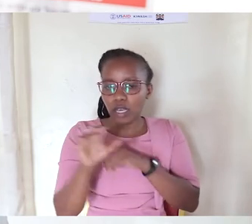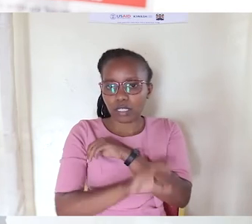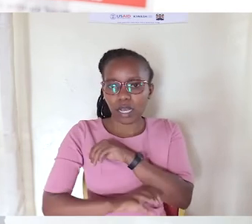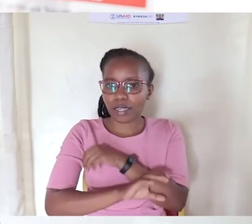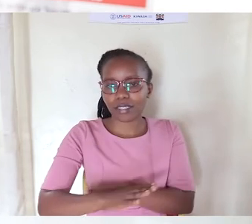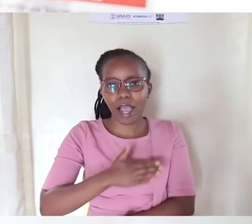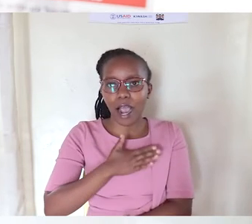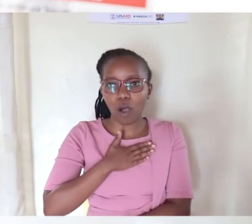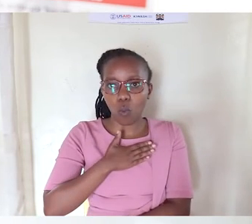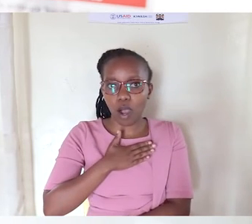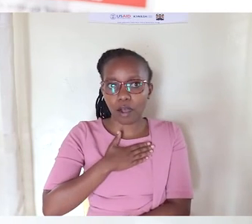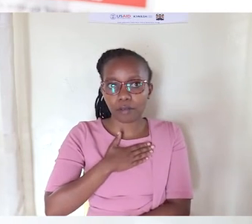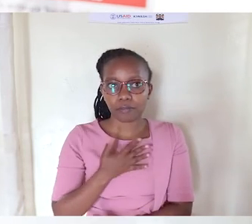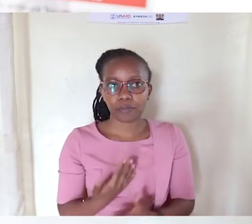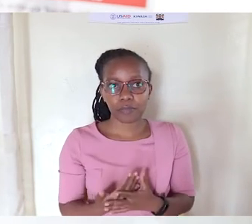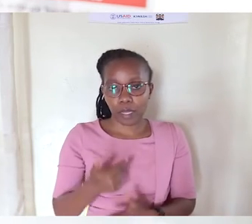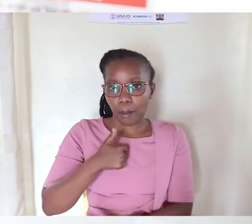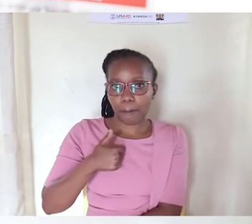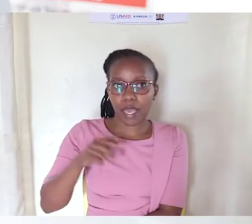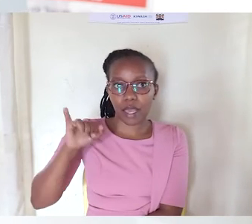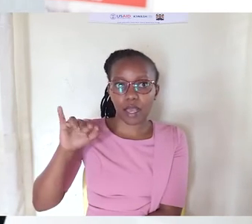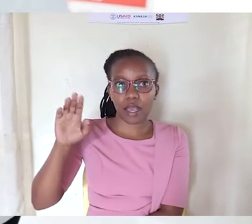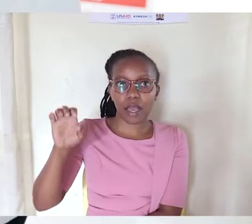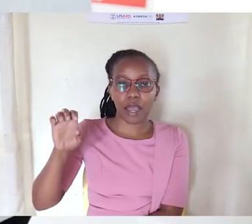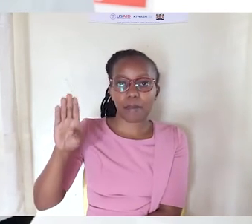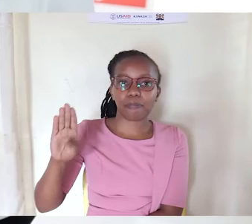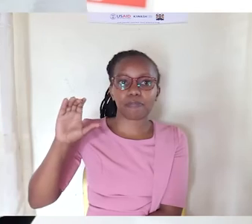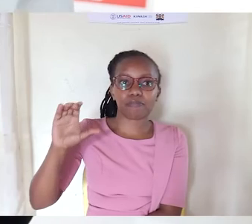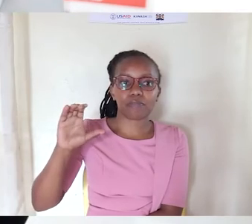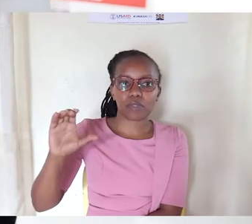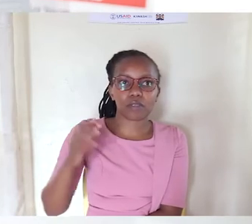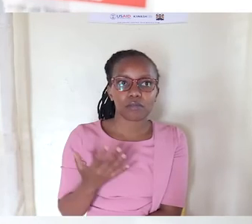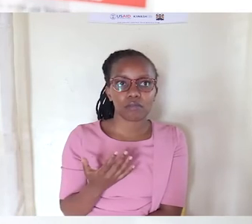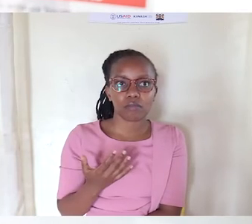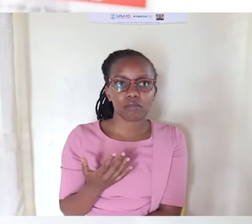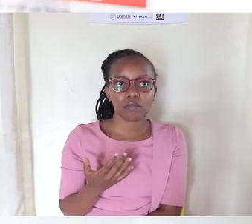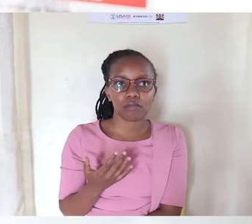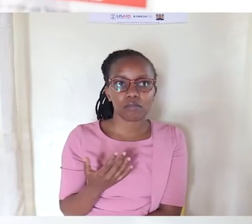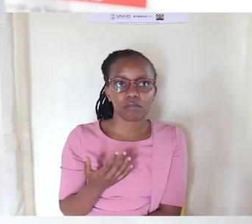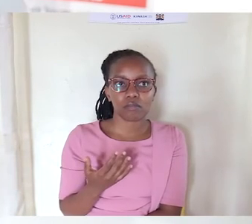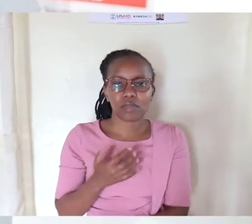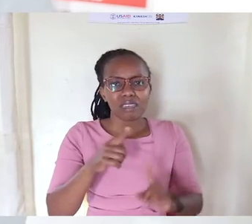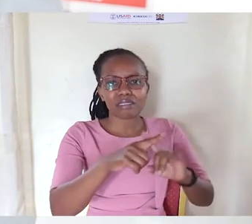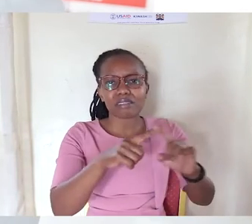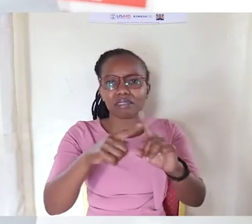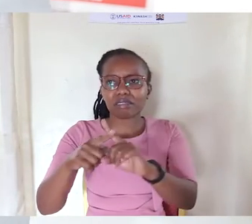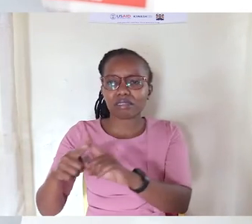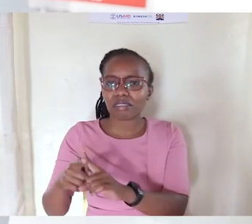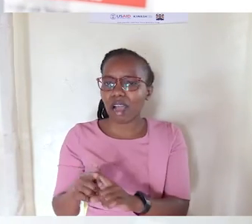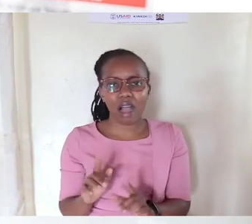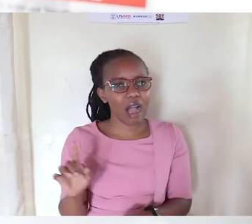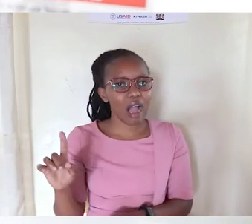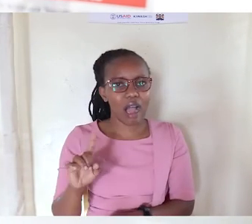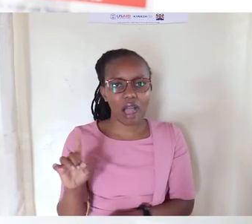So even as much as I'm IEBC, the referee, I will not want to see the players killing themselves. I don't want to see